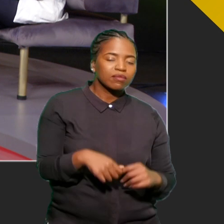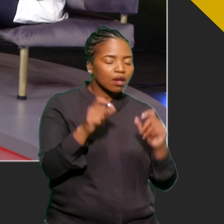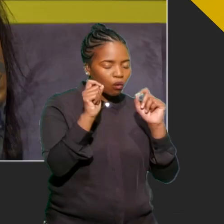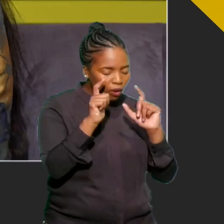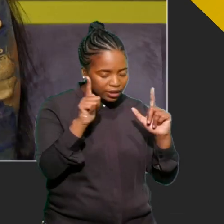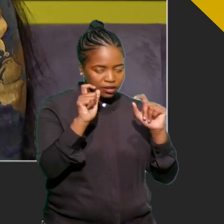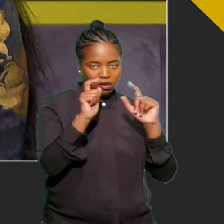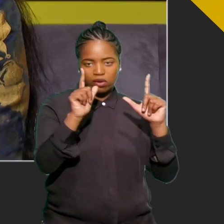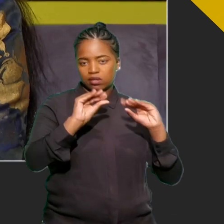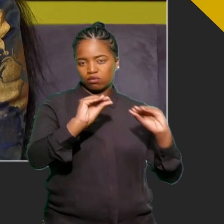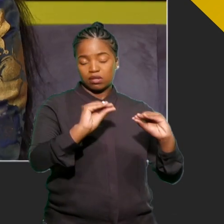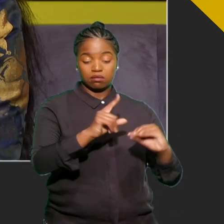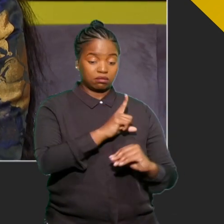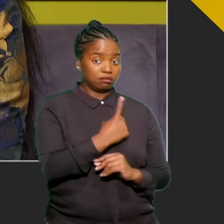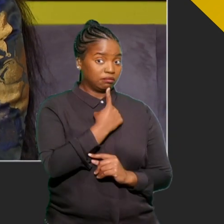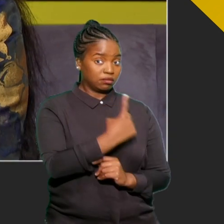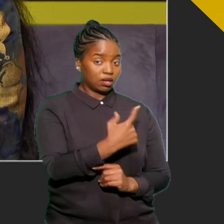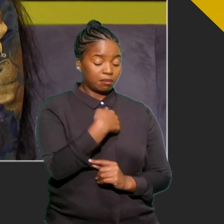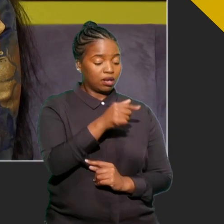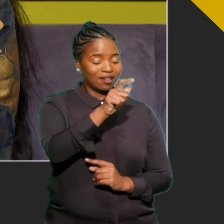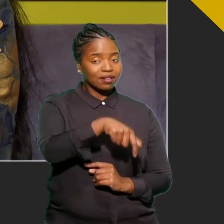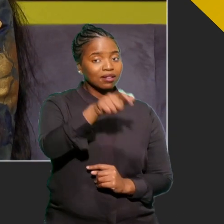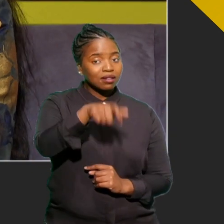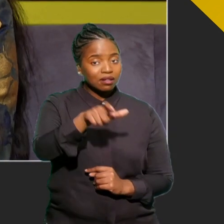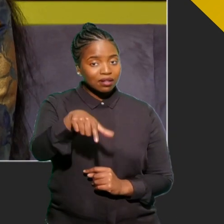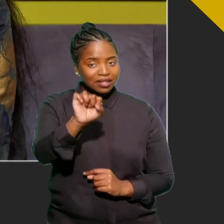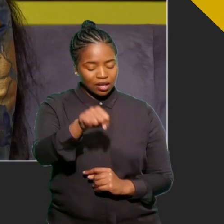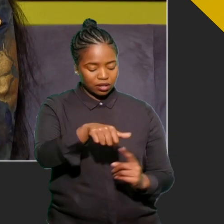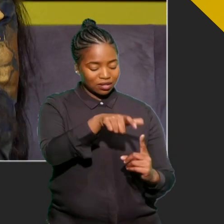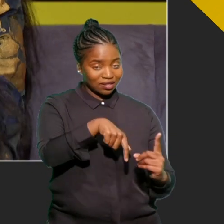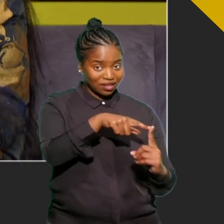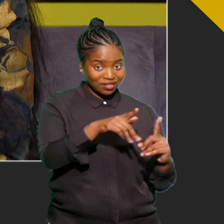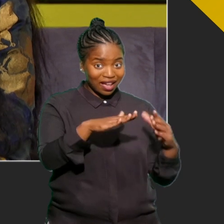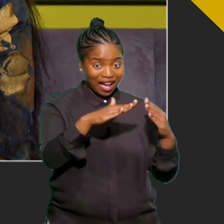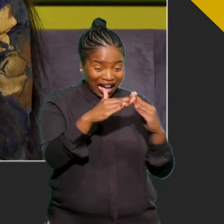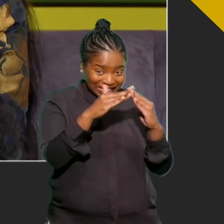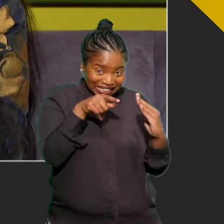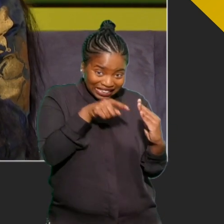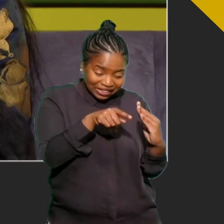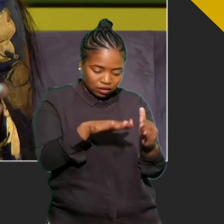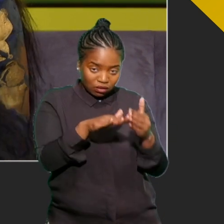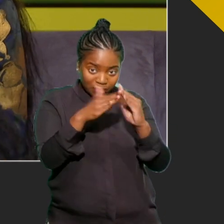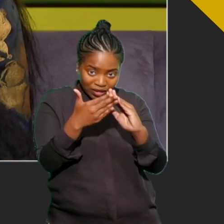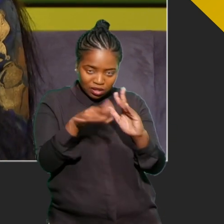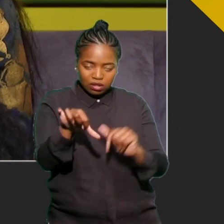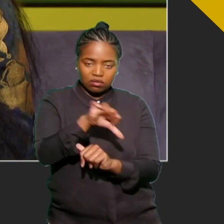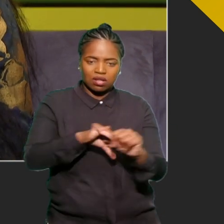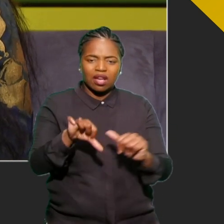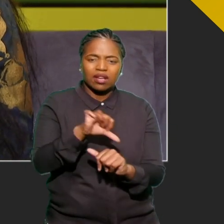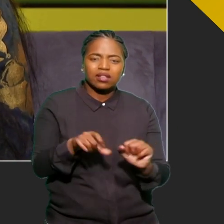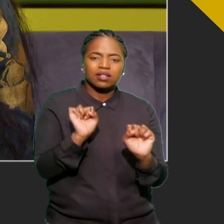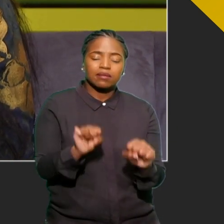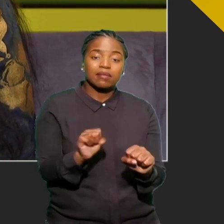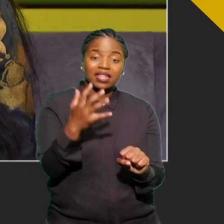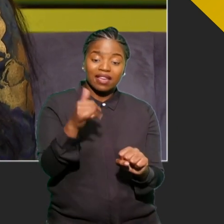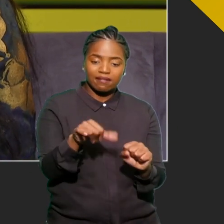and education. It's not only the individual, it's the individual, the household, and society. That they come from, the community, and then the society. If